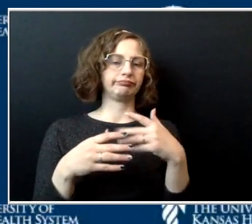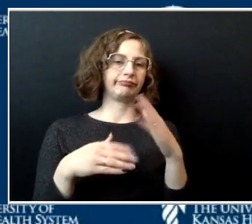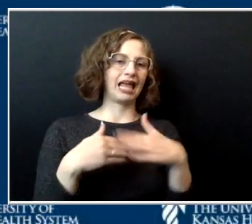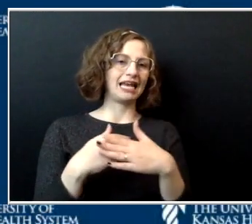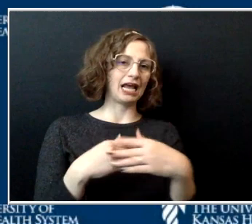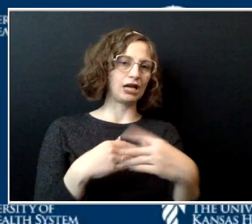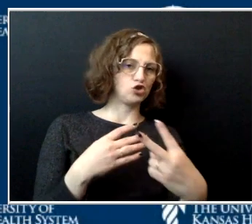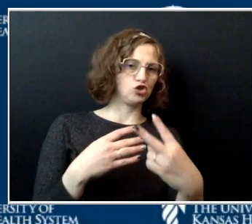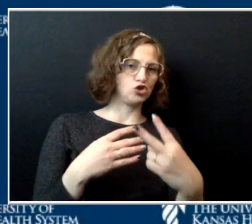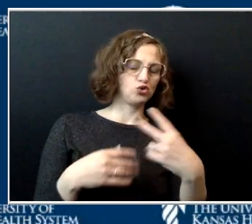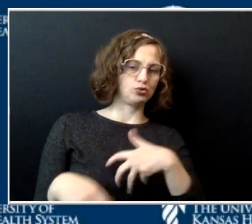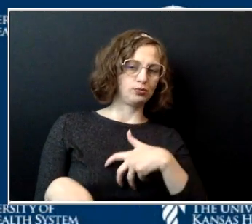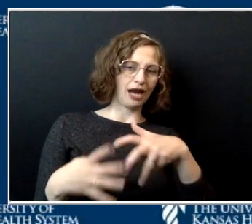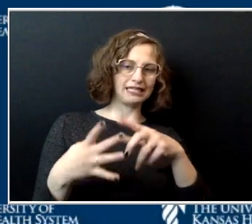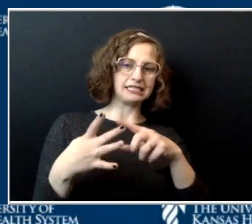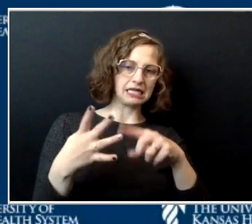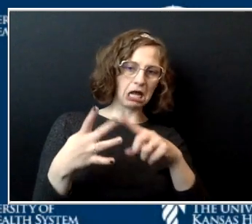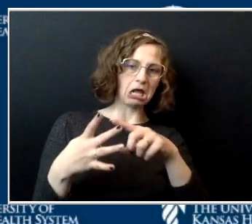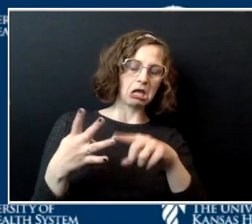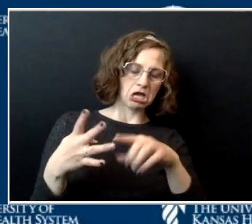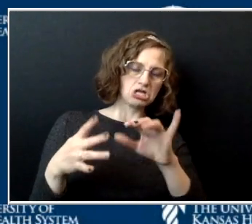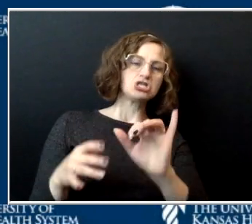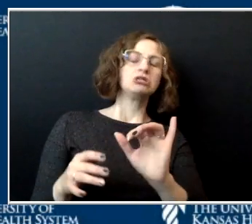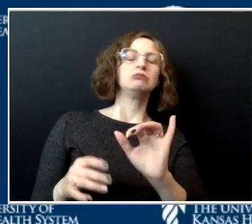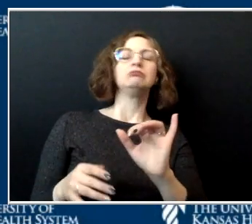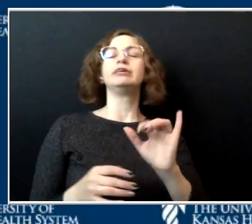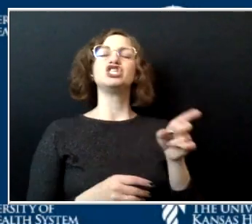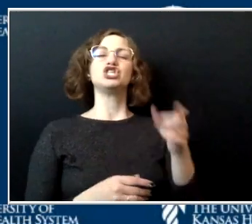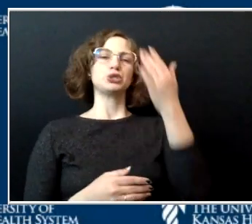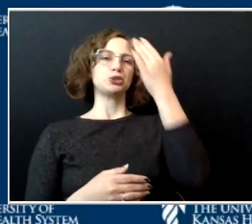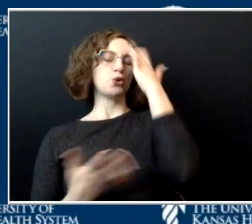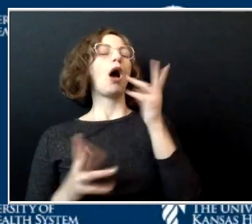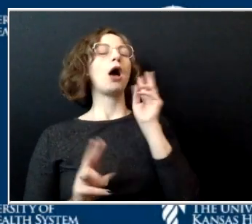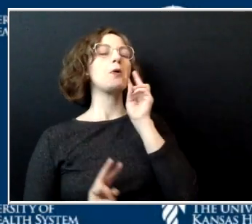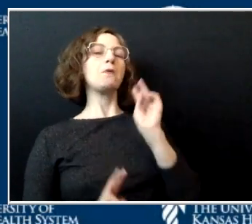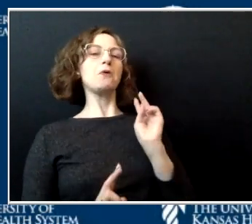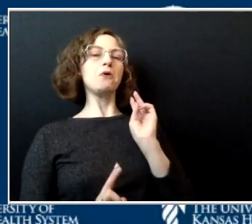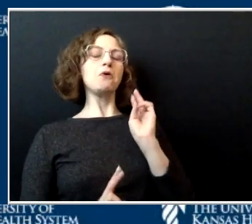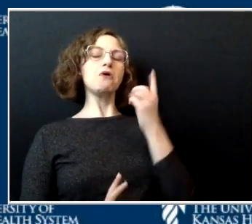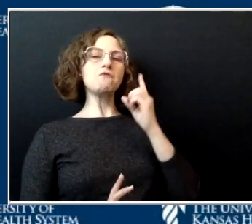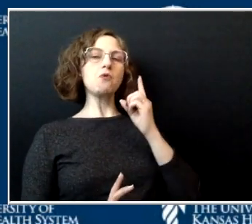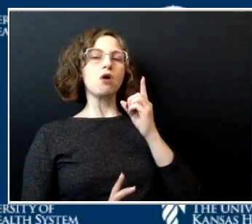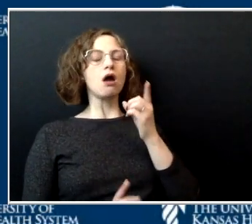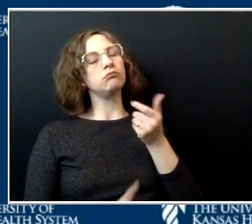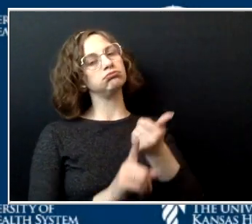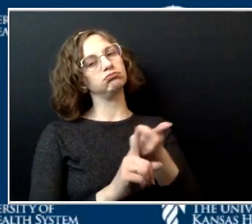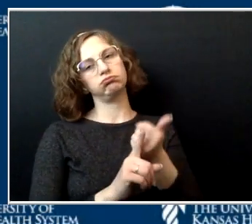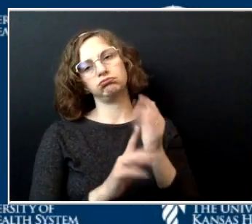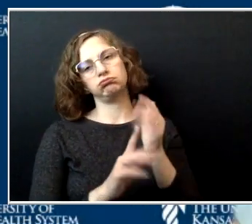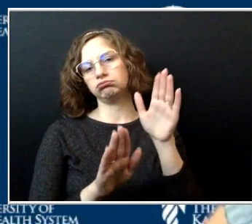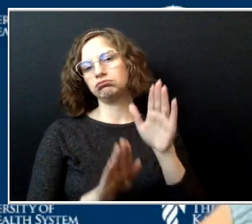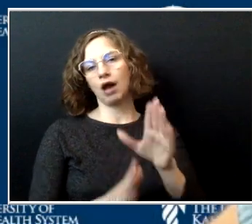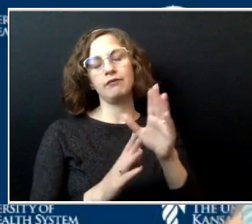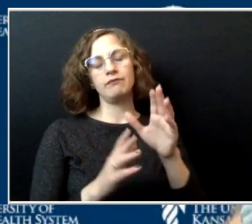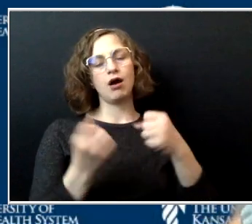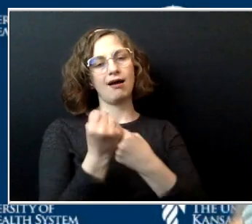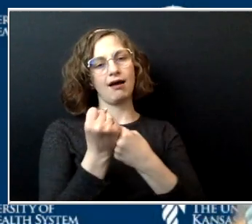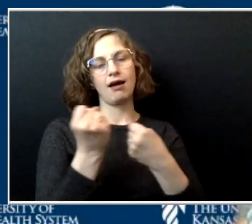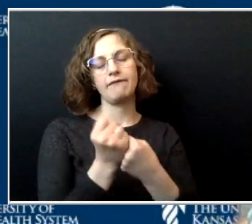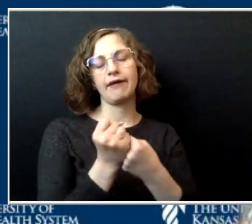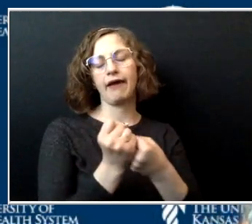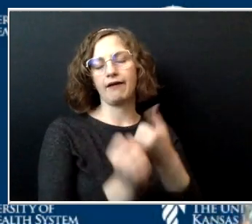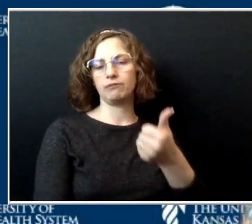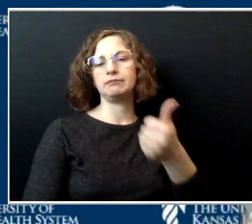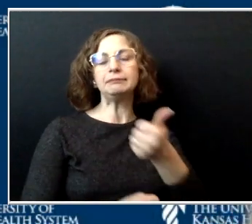well versed in the things to be monitoring for, and she was such a good advocate for herself to ensure that she was getting the